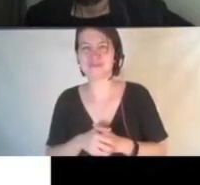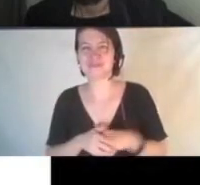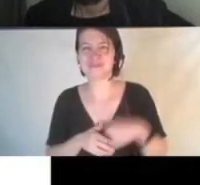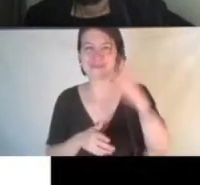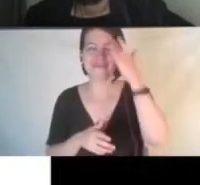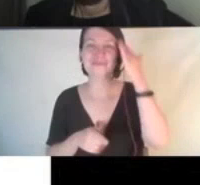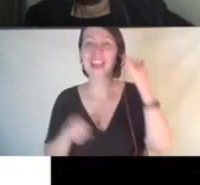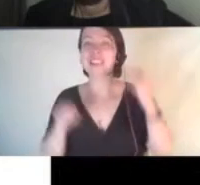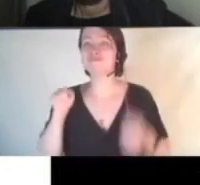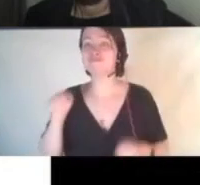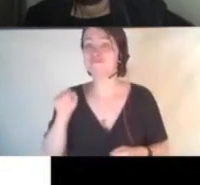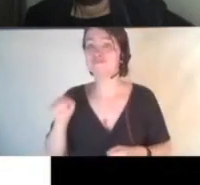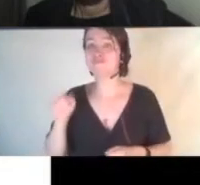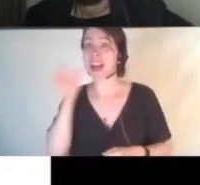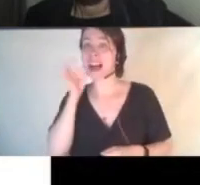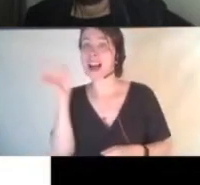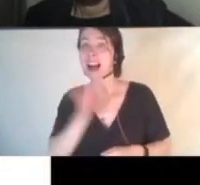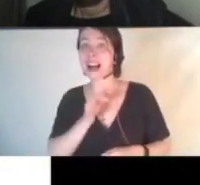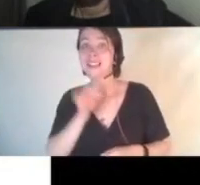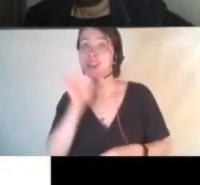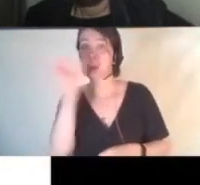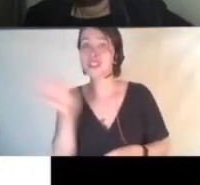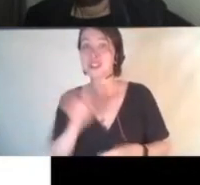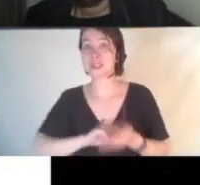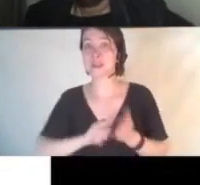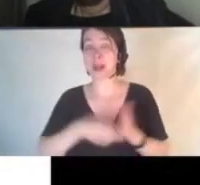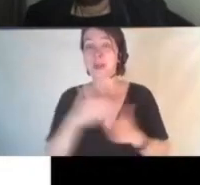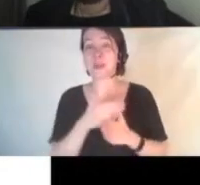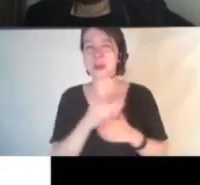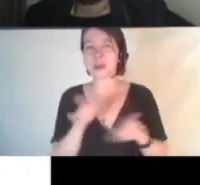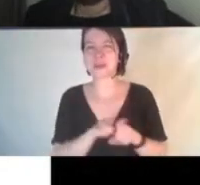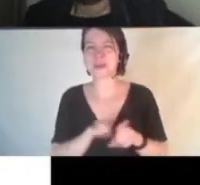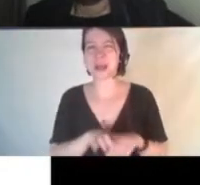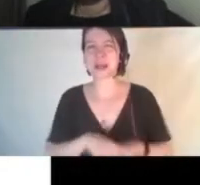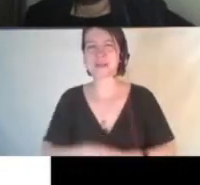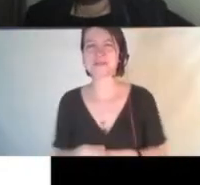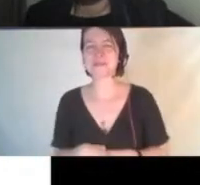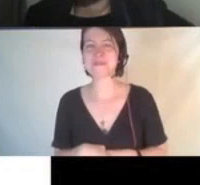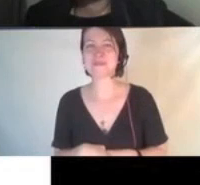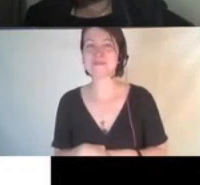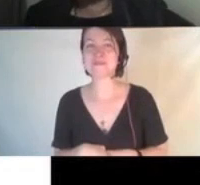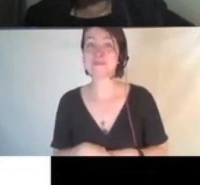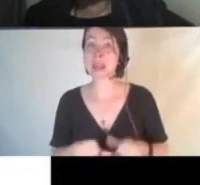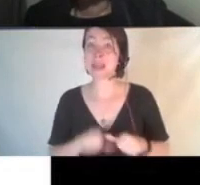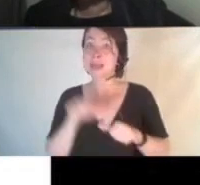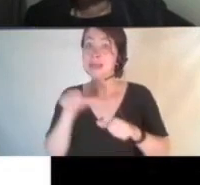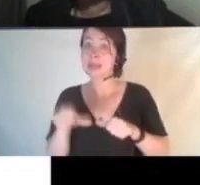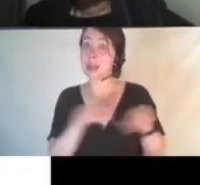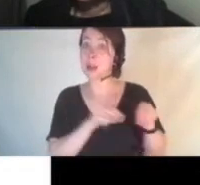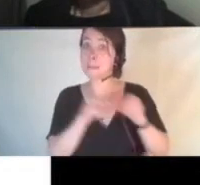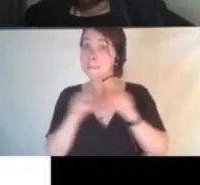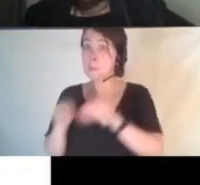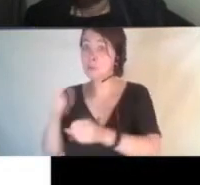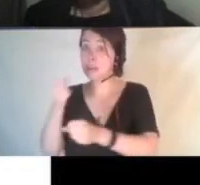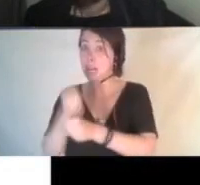asked questions about the work and that. So it was good. And then from there, it went to Glasgow. Yeah, I went to